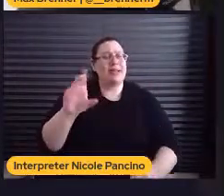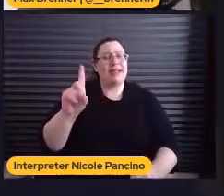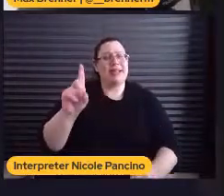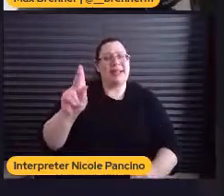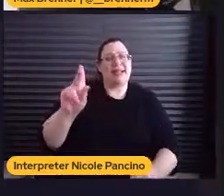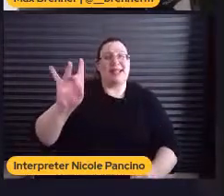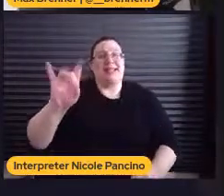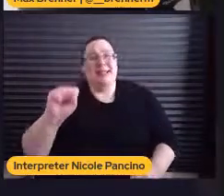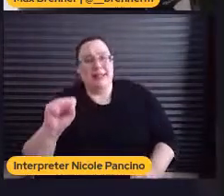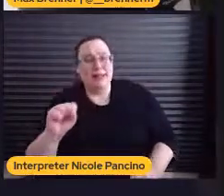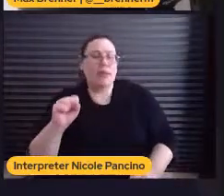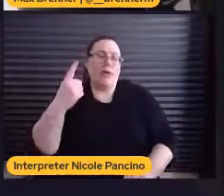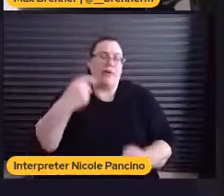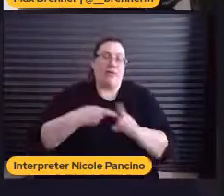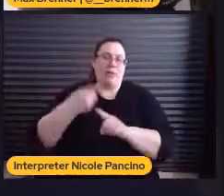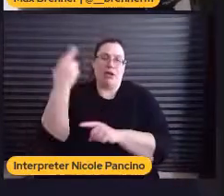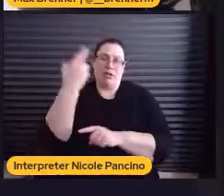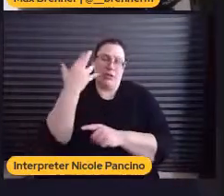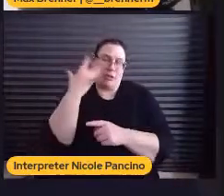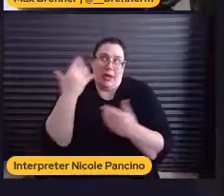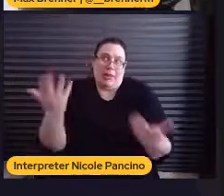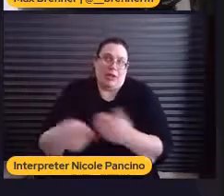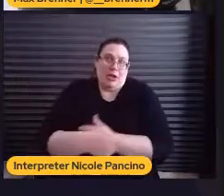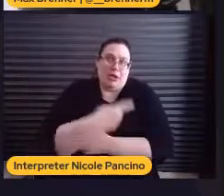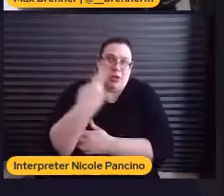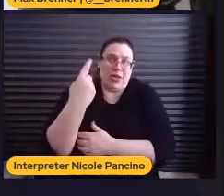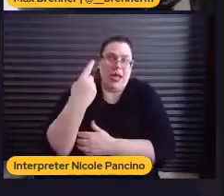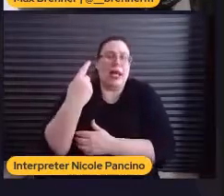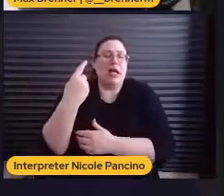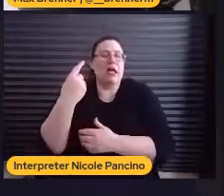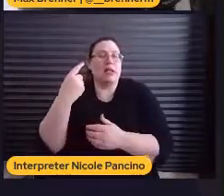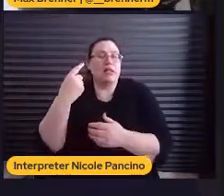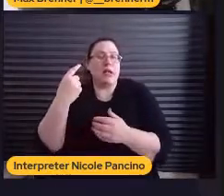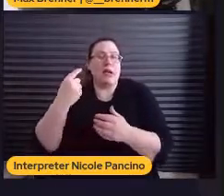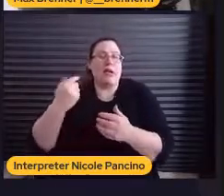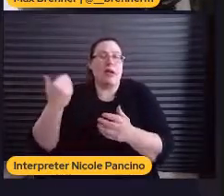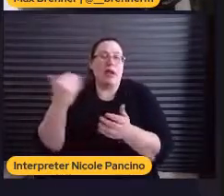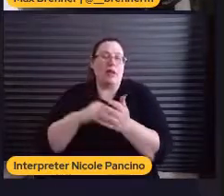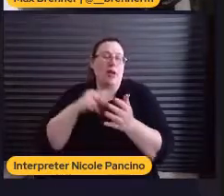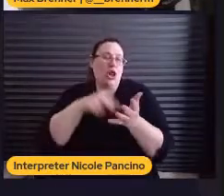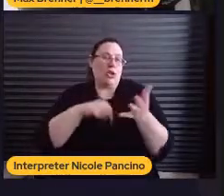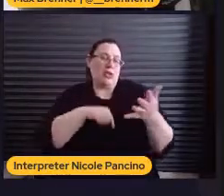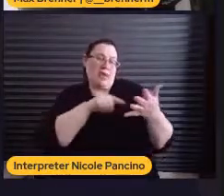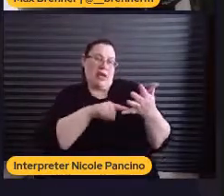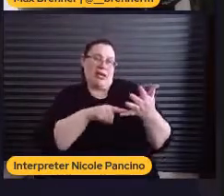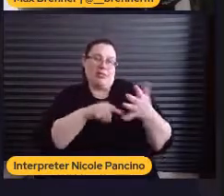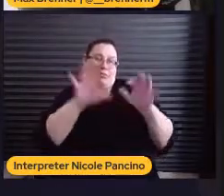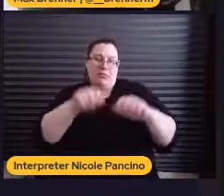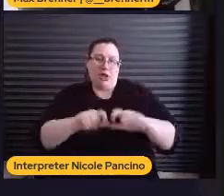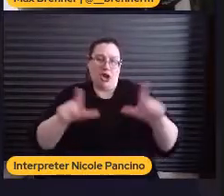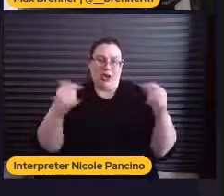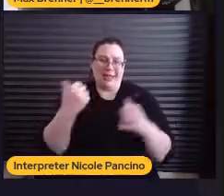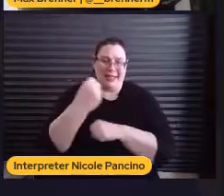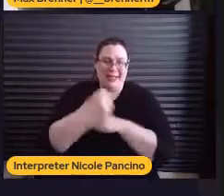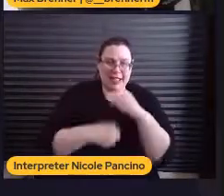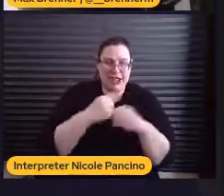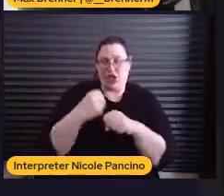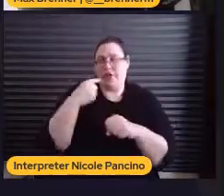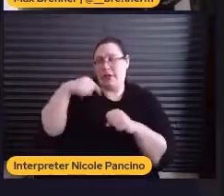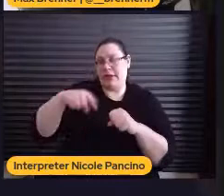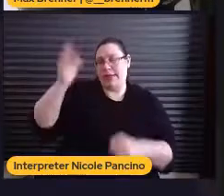that's also one of the main reasons I'm pretty much here today. So I revisited it this year, pretty much for this